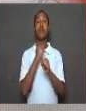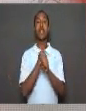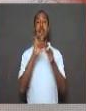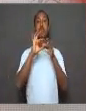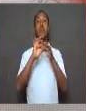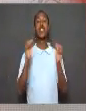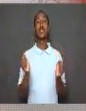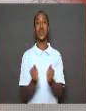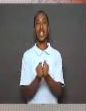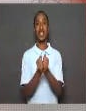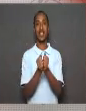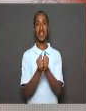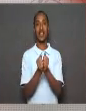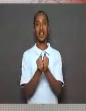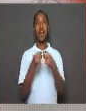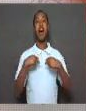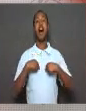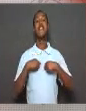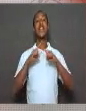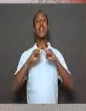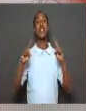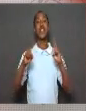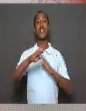bond together have different